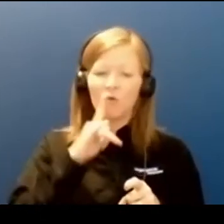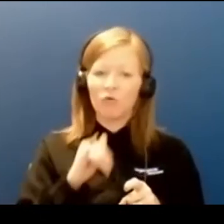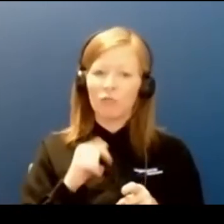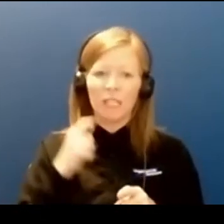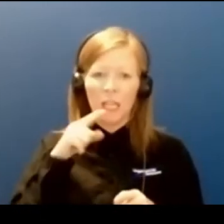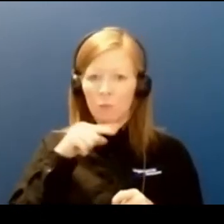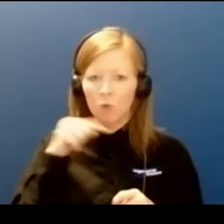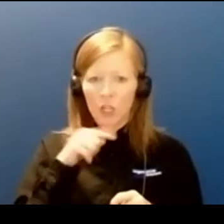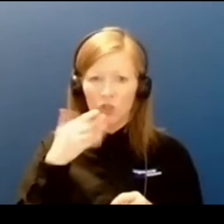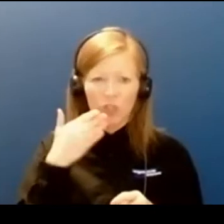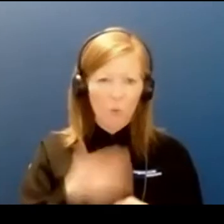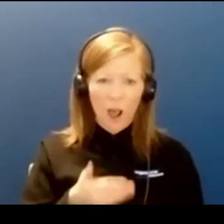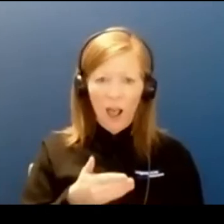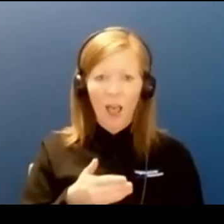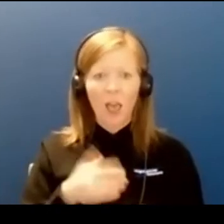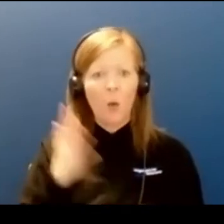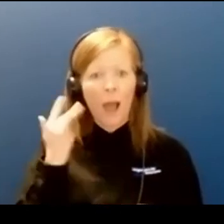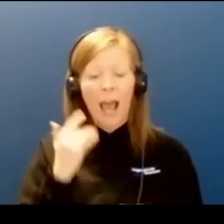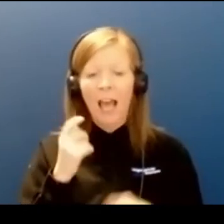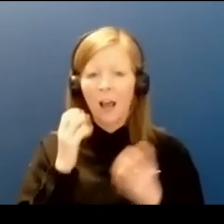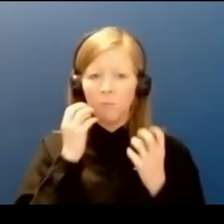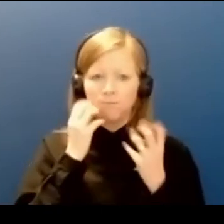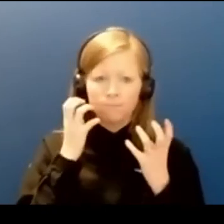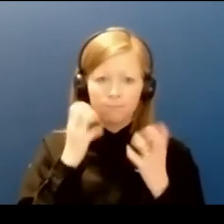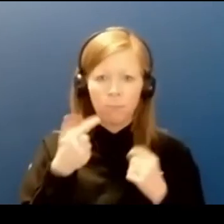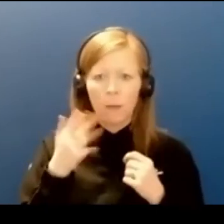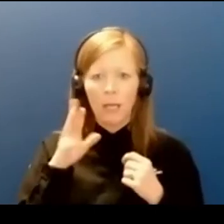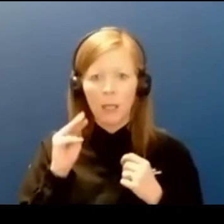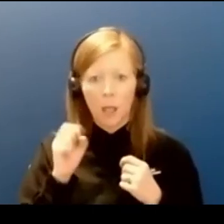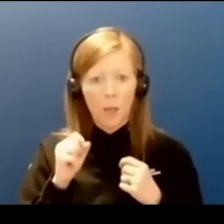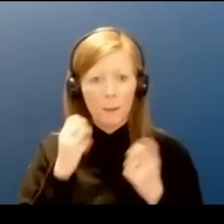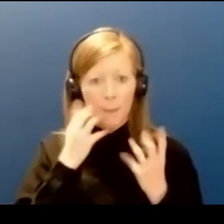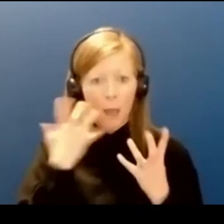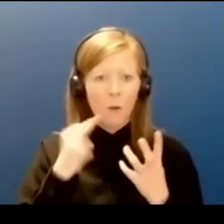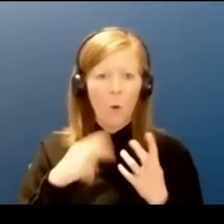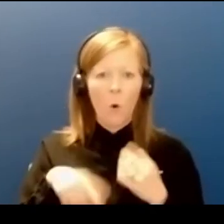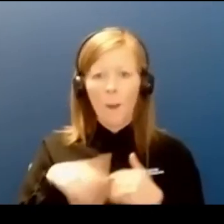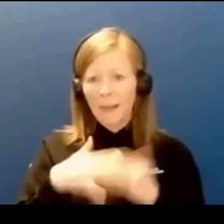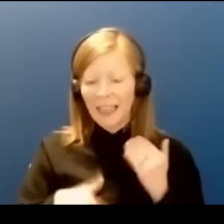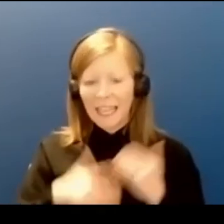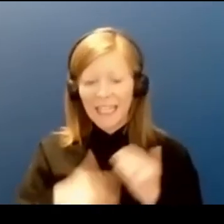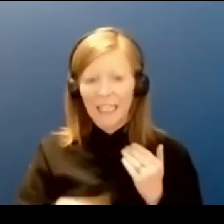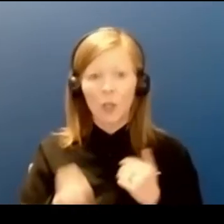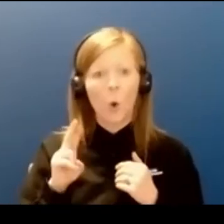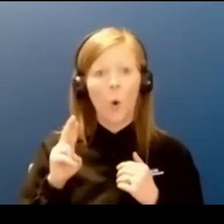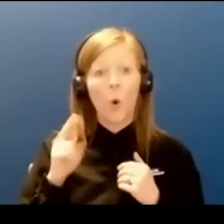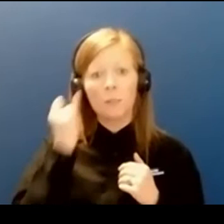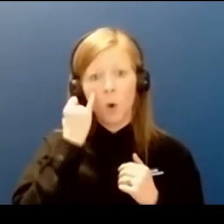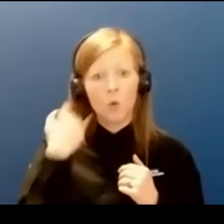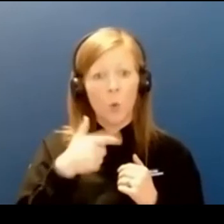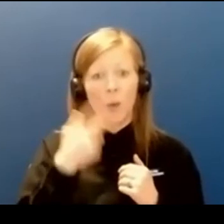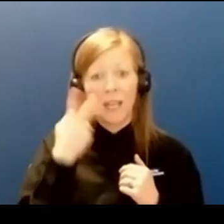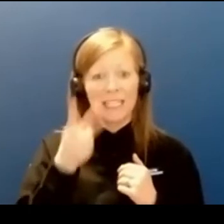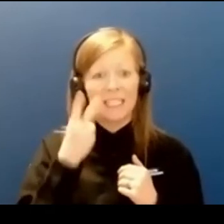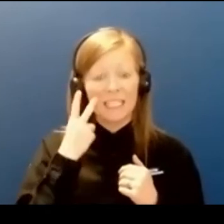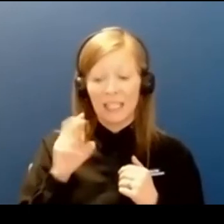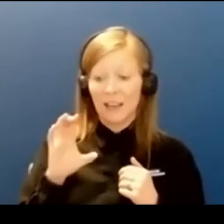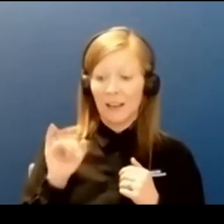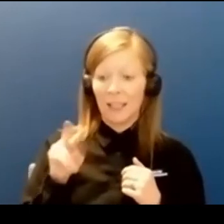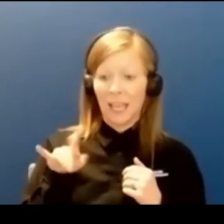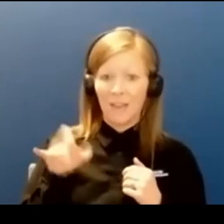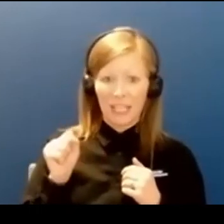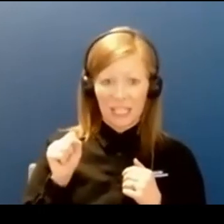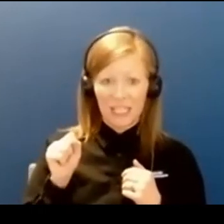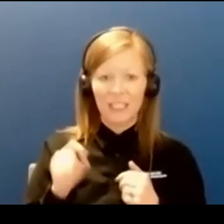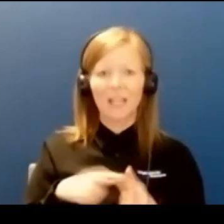help because their gums are puffy or and bleeding, or if we see some signs of cavities,